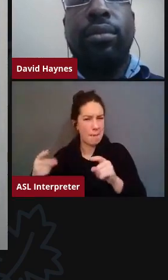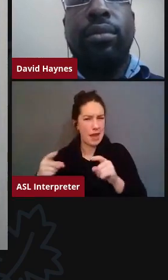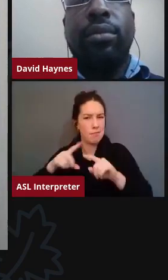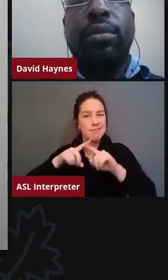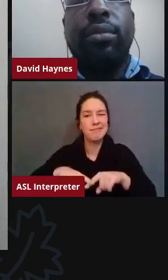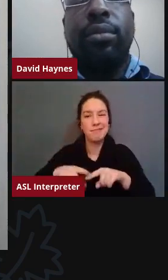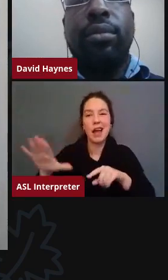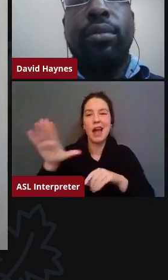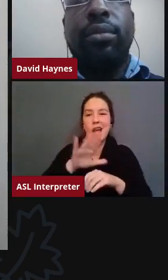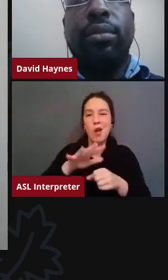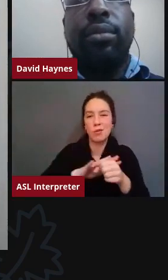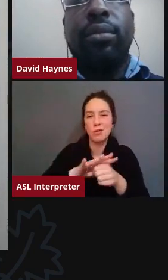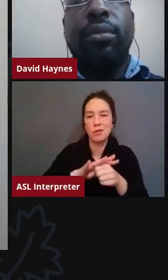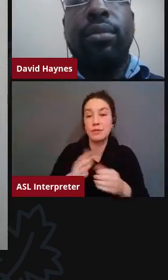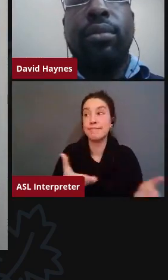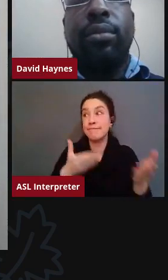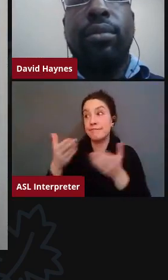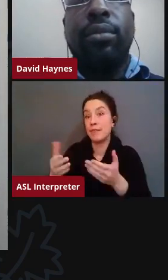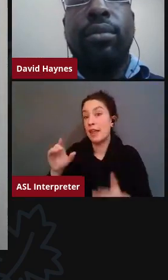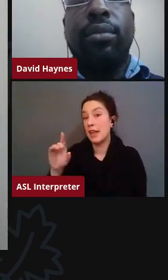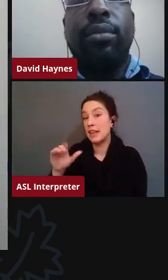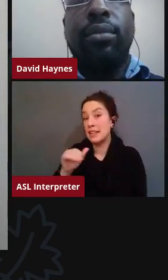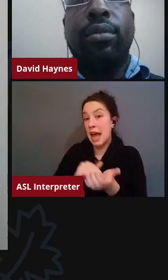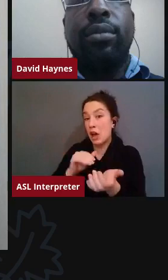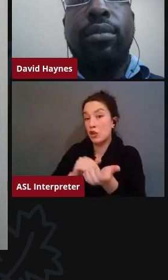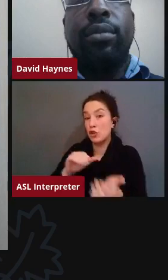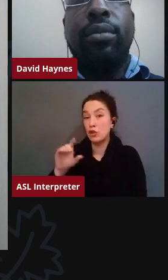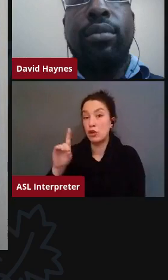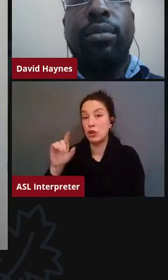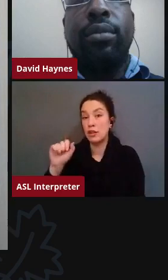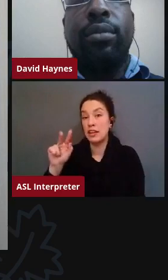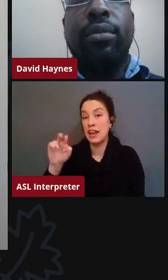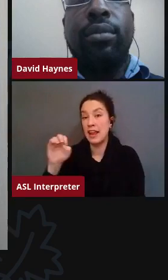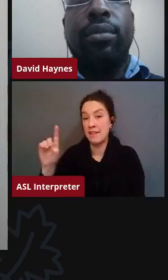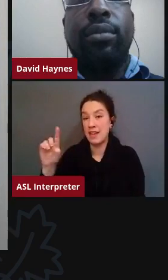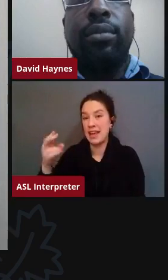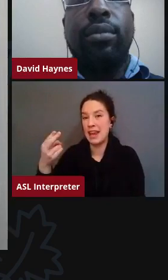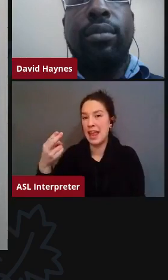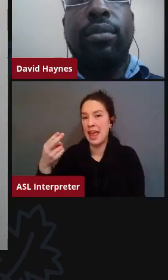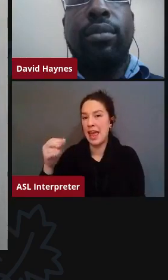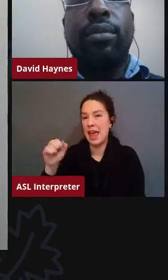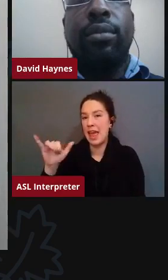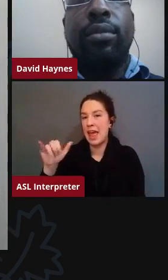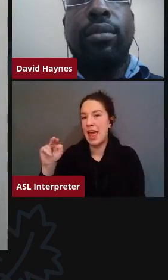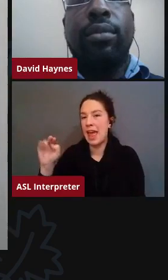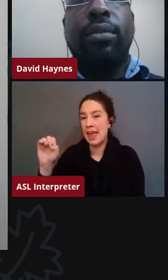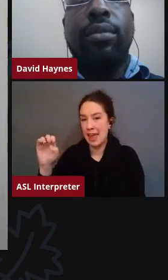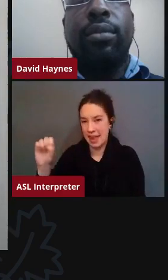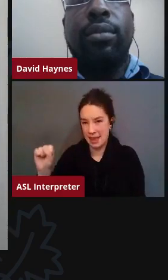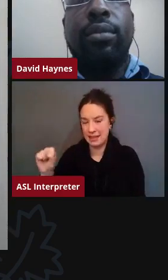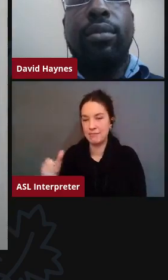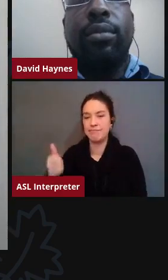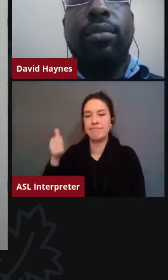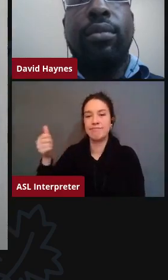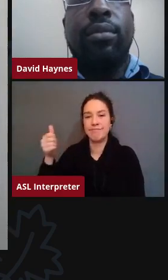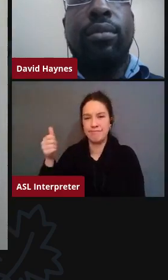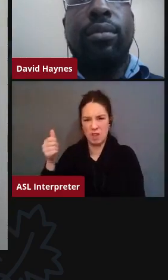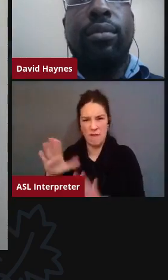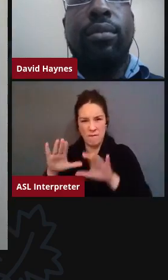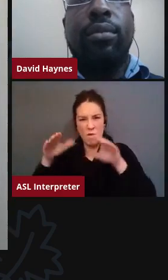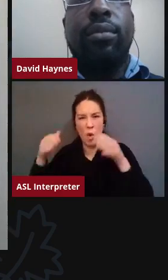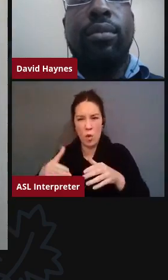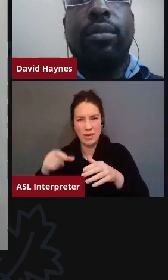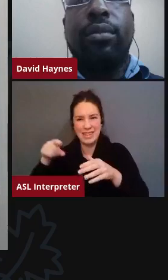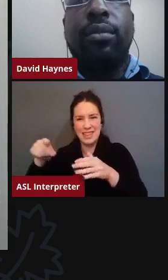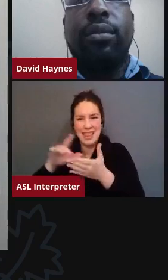Dr. David Haynes, who is a professional in the health informatics sector and also